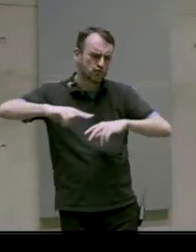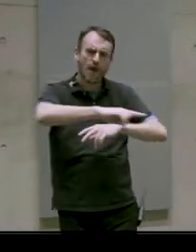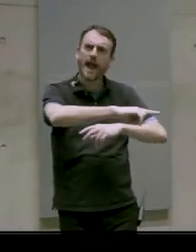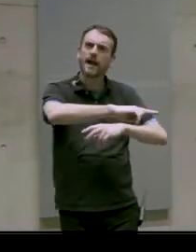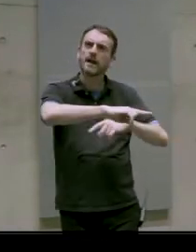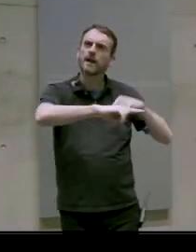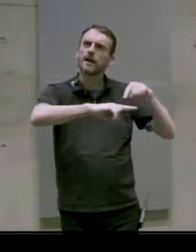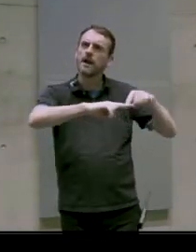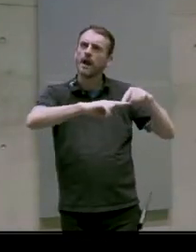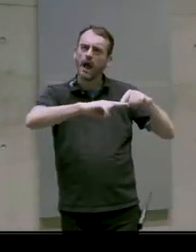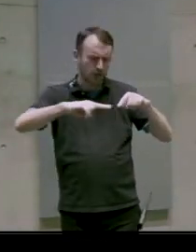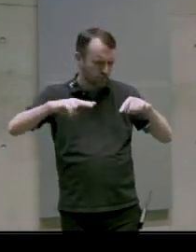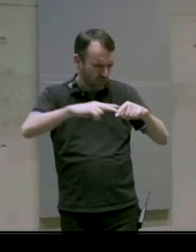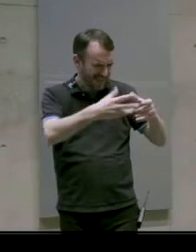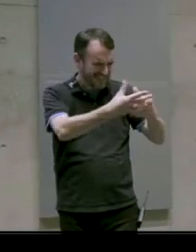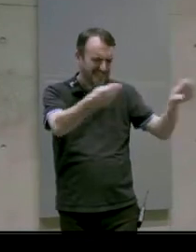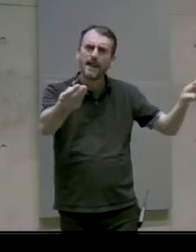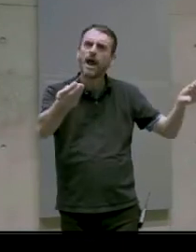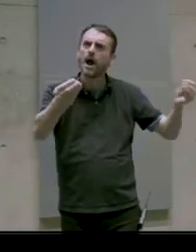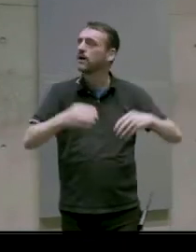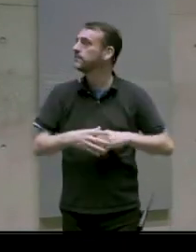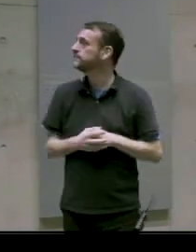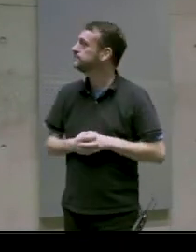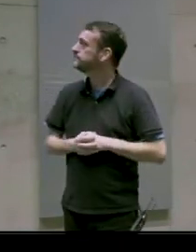into the side of the box.